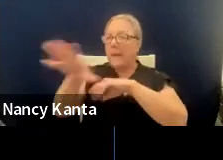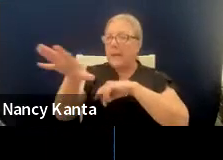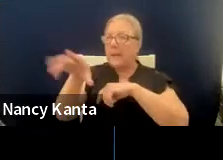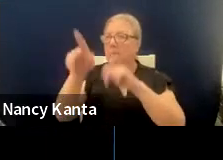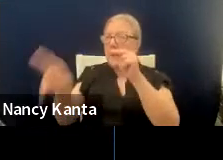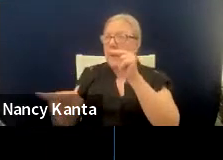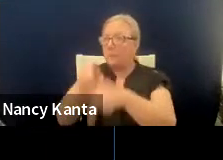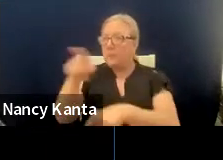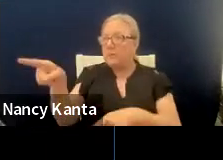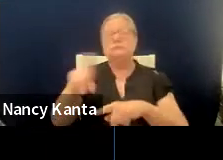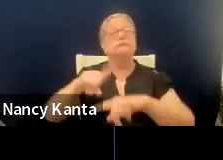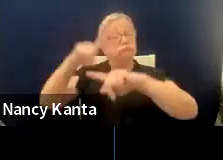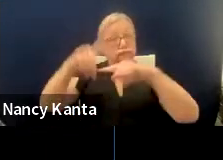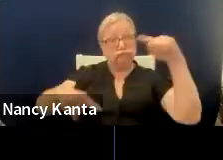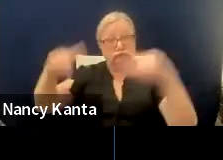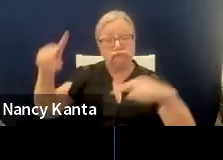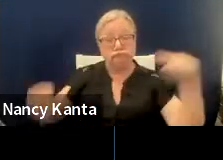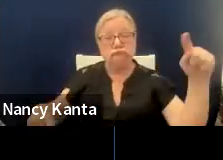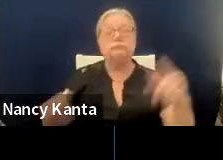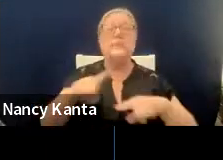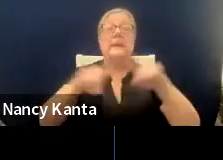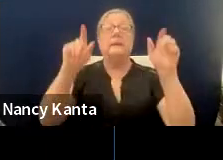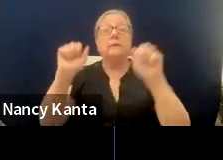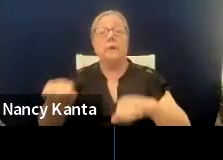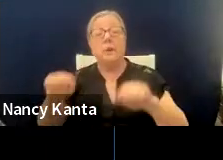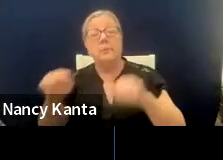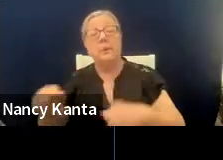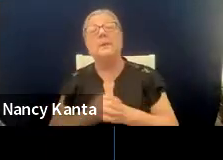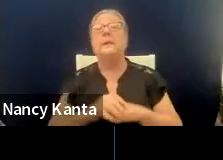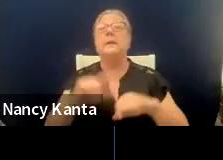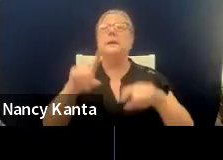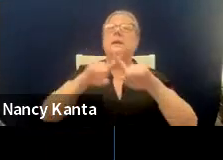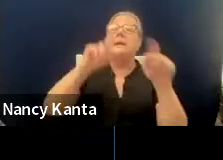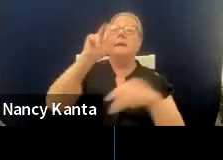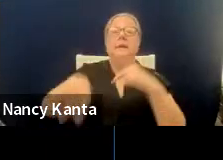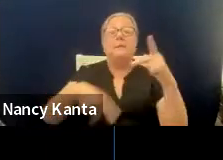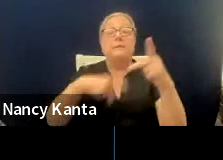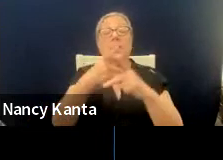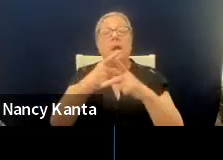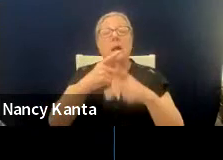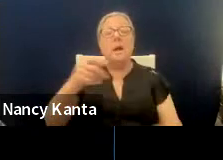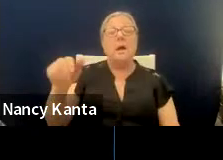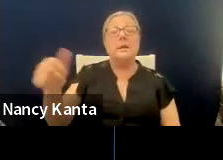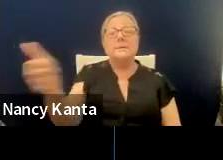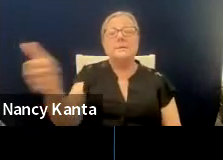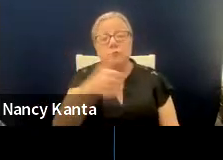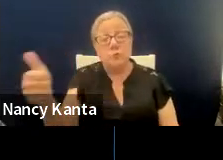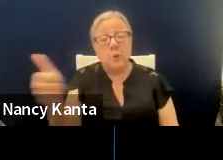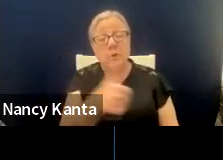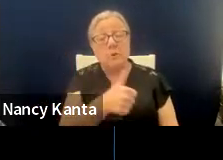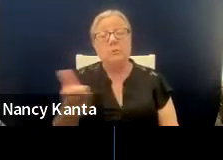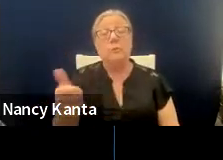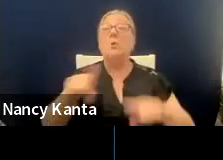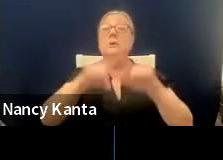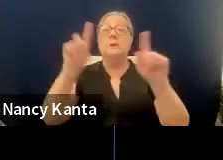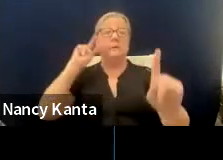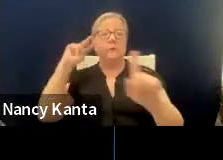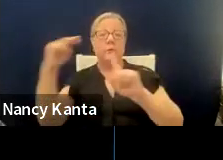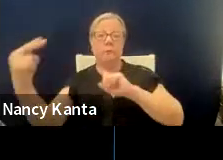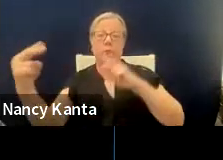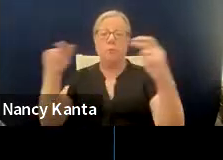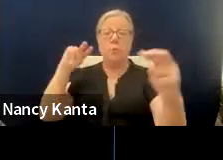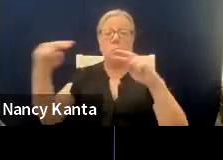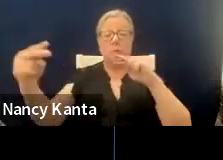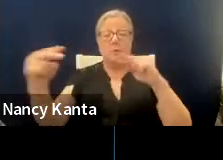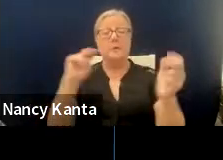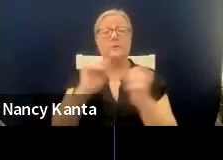Wide variety of different users, different abilities, different modes of transport and viewpoints. And our good design needs